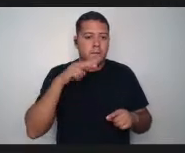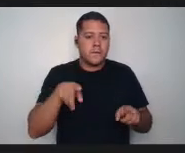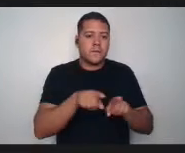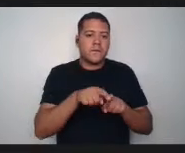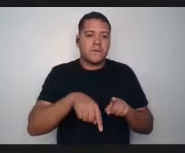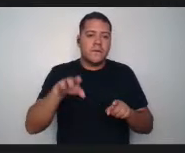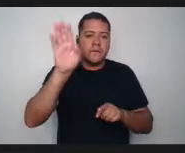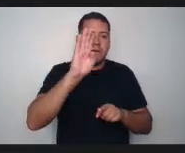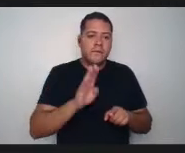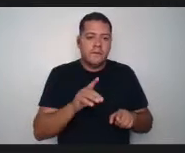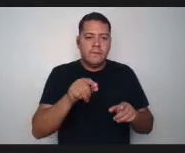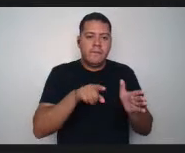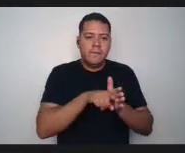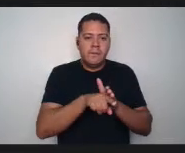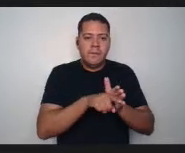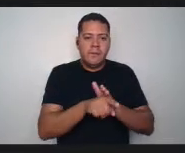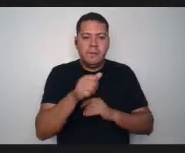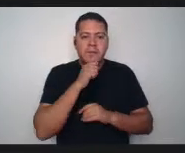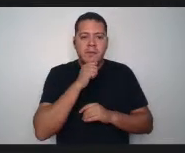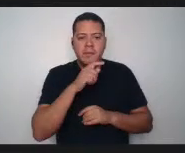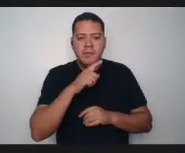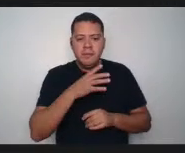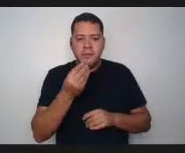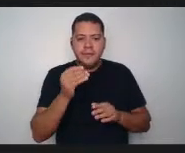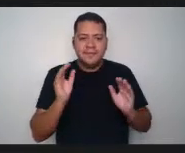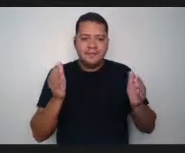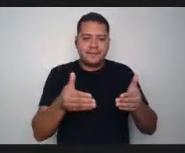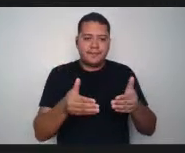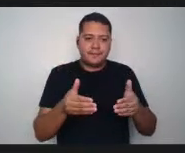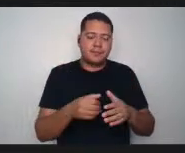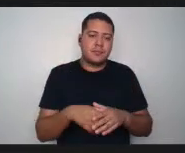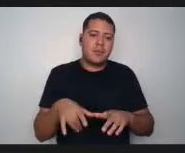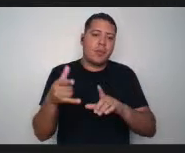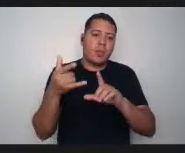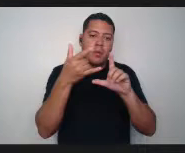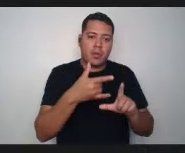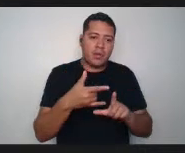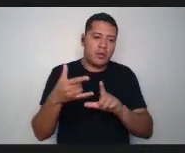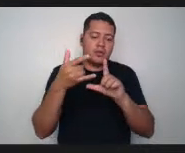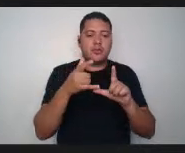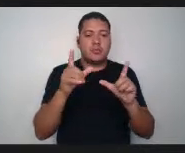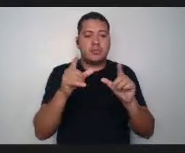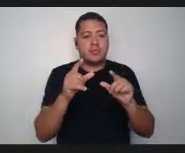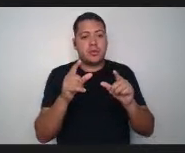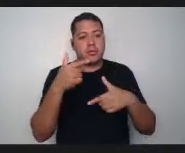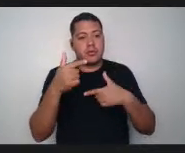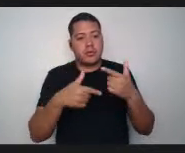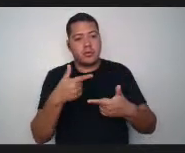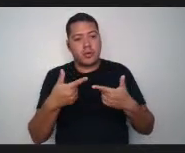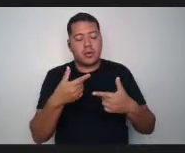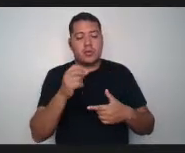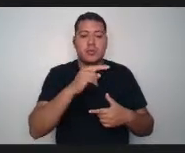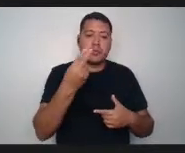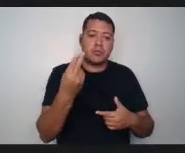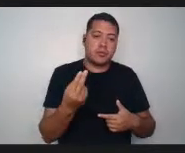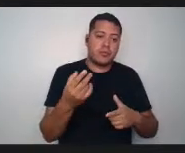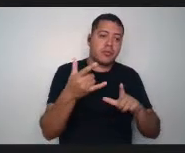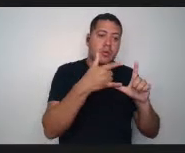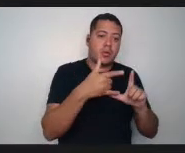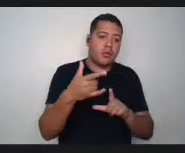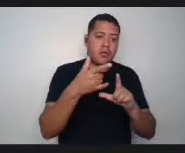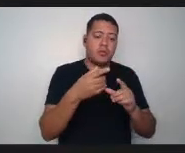we see, especially in Brazil, that the researchers are focused too much on the platforms of